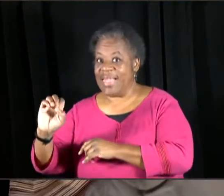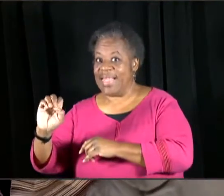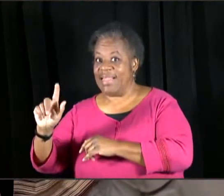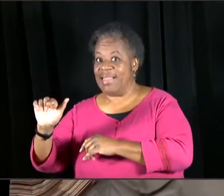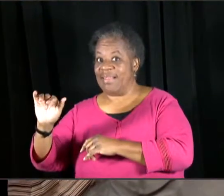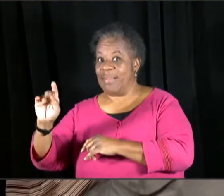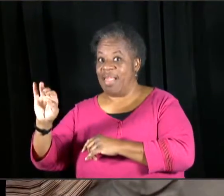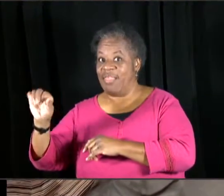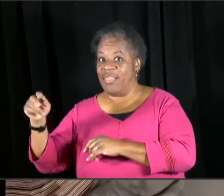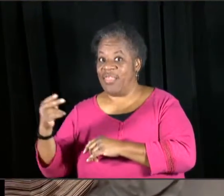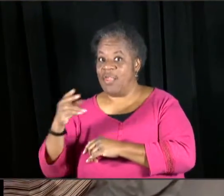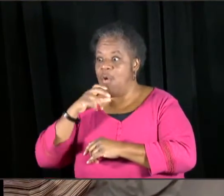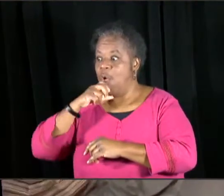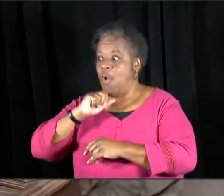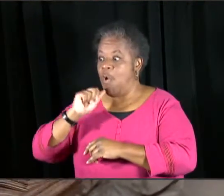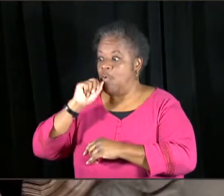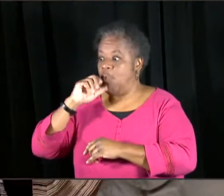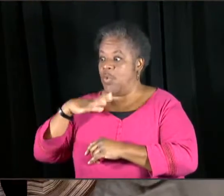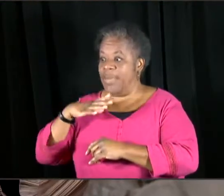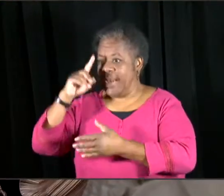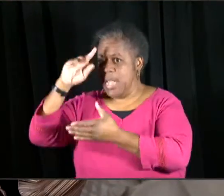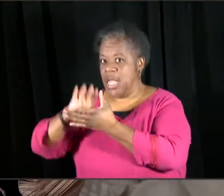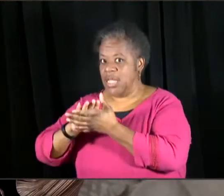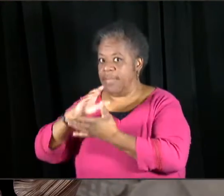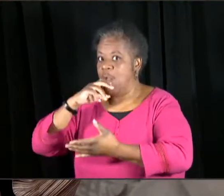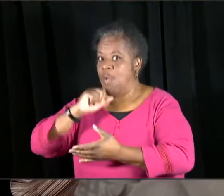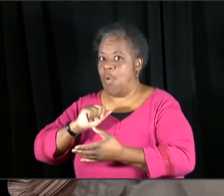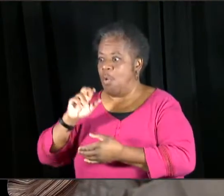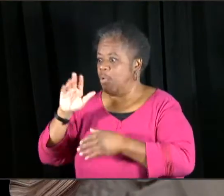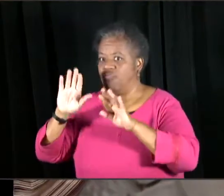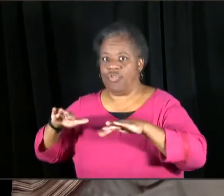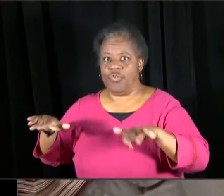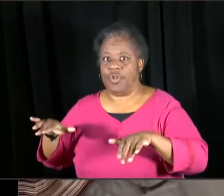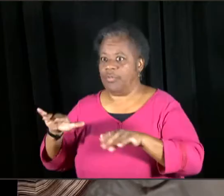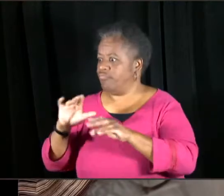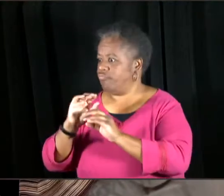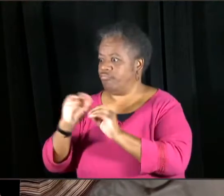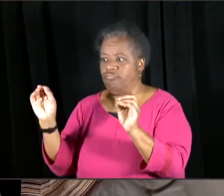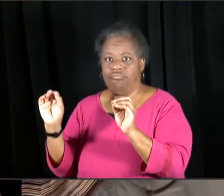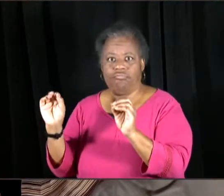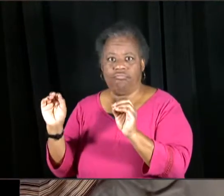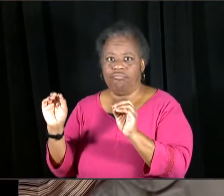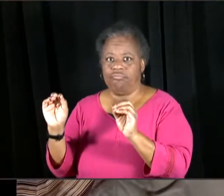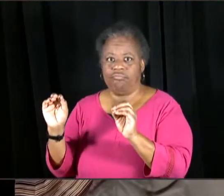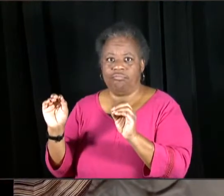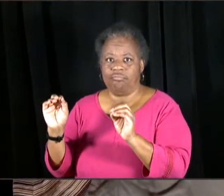woman with an old husband and no children to comfort her in her aging years.